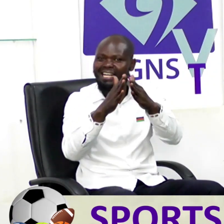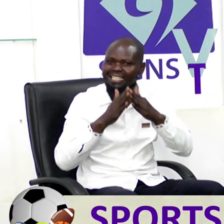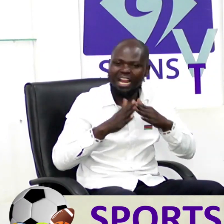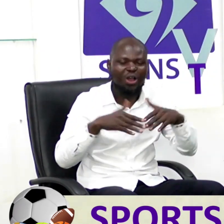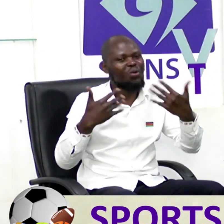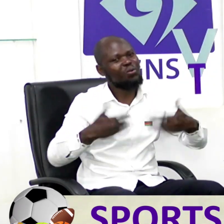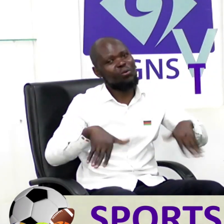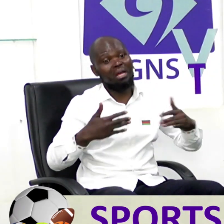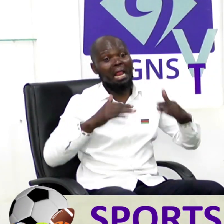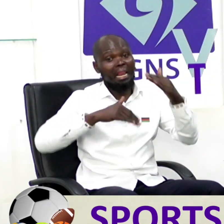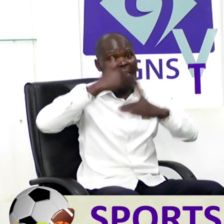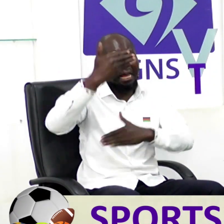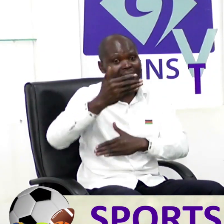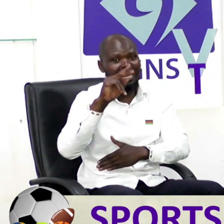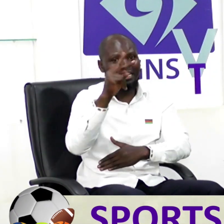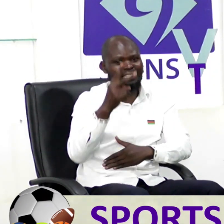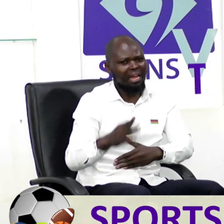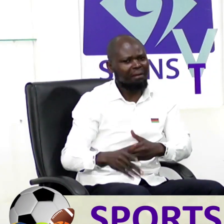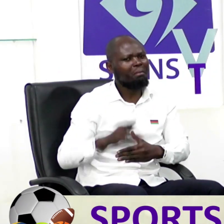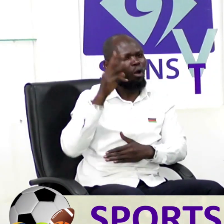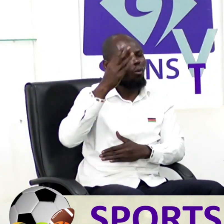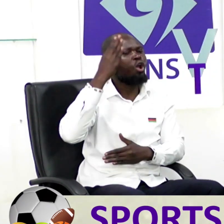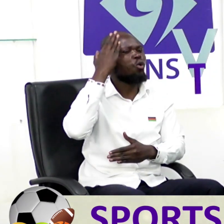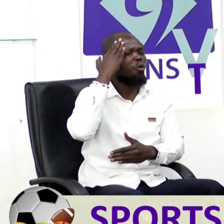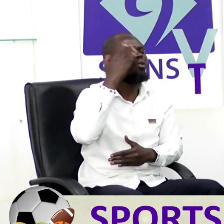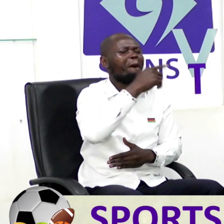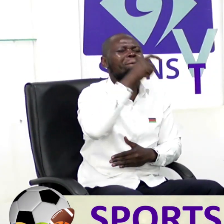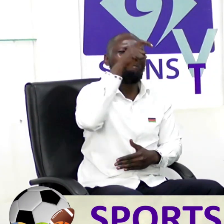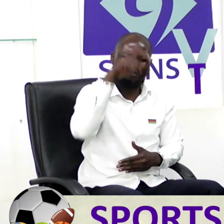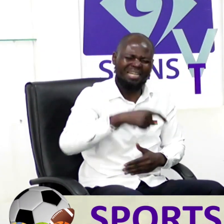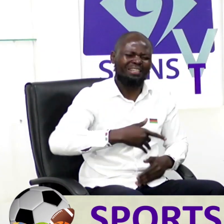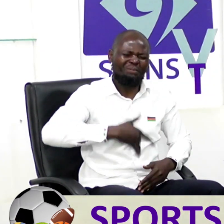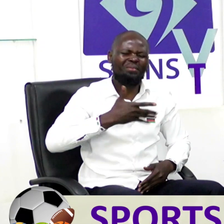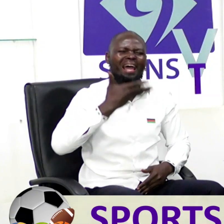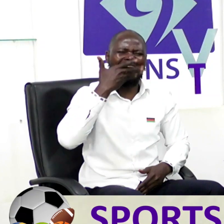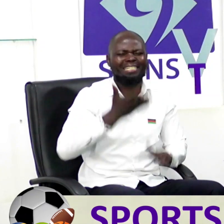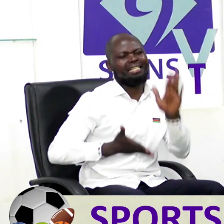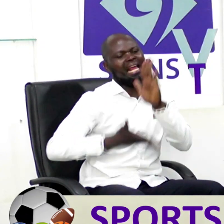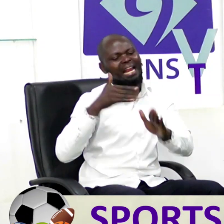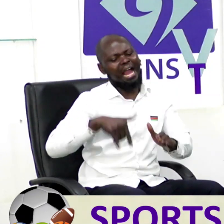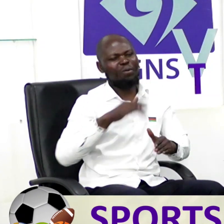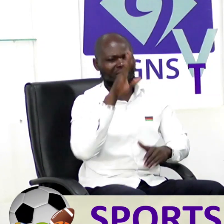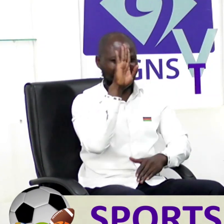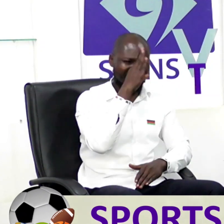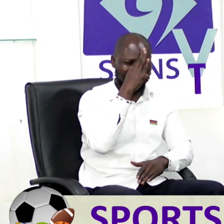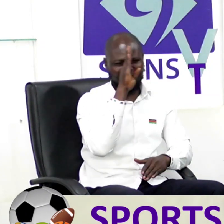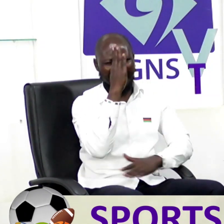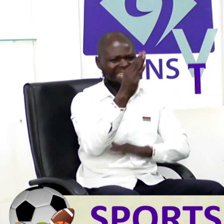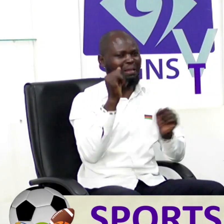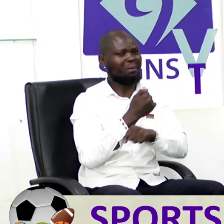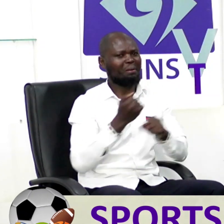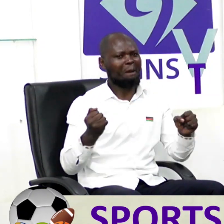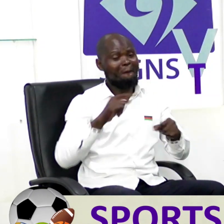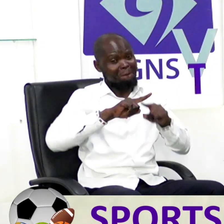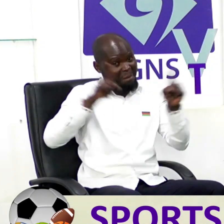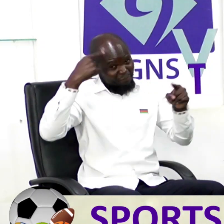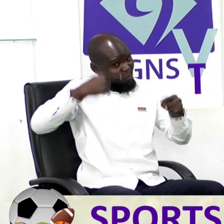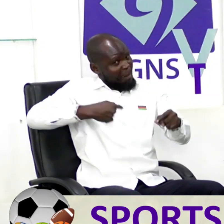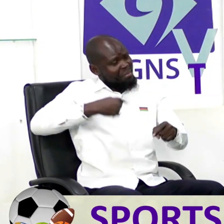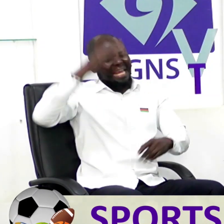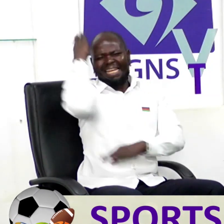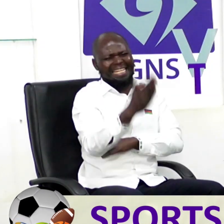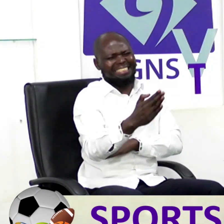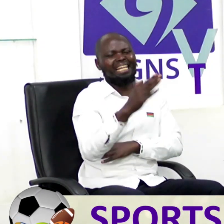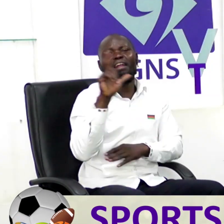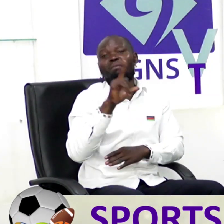Liverpool, Man City and Arsenal will be closed on the second leg. But I doubt